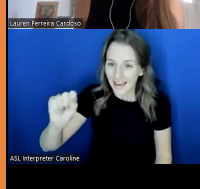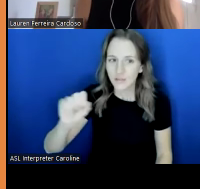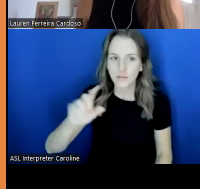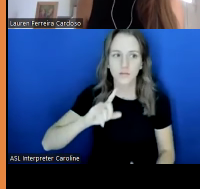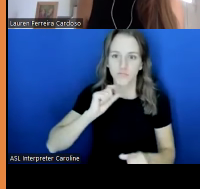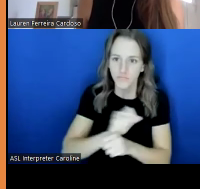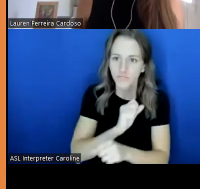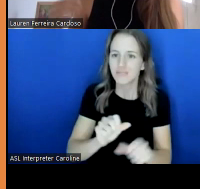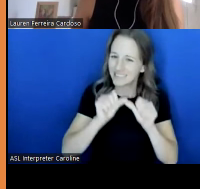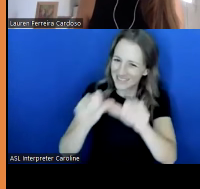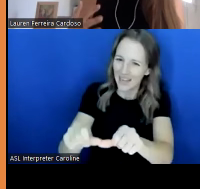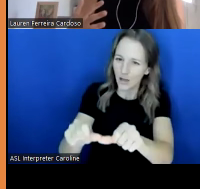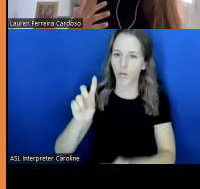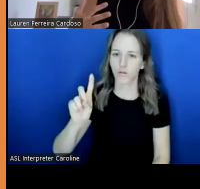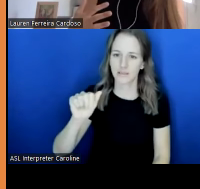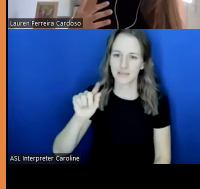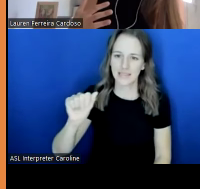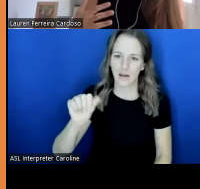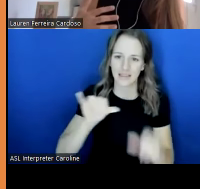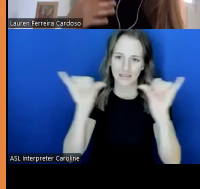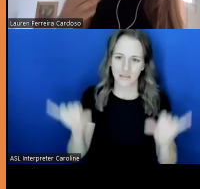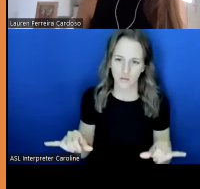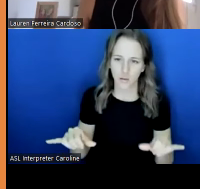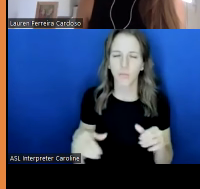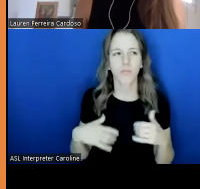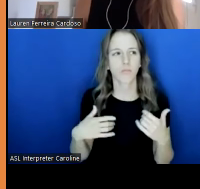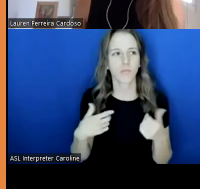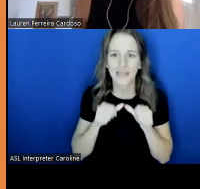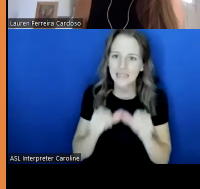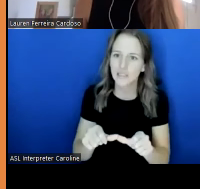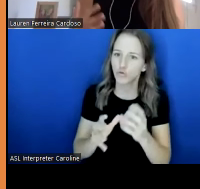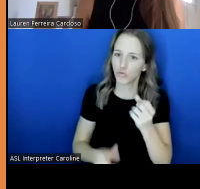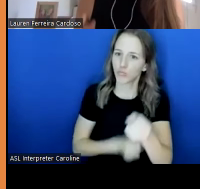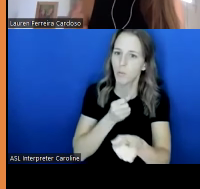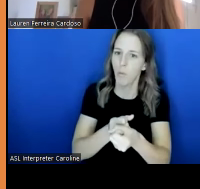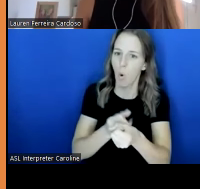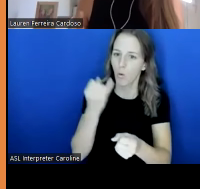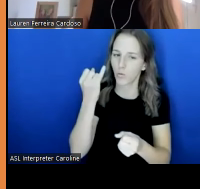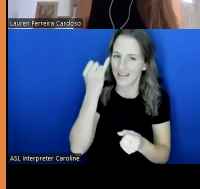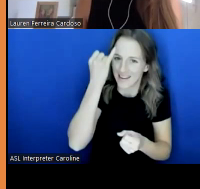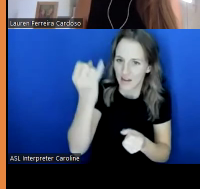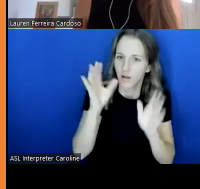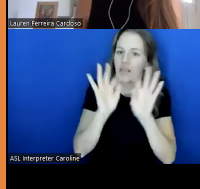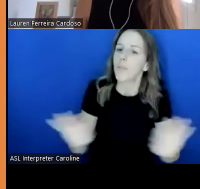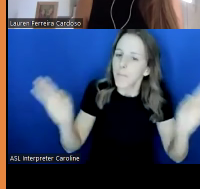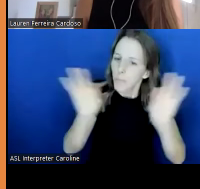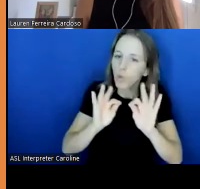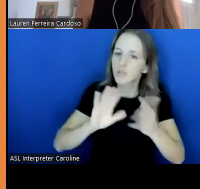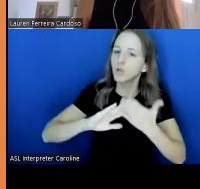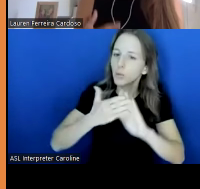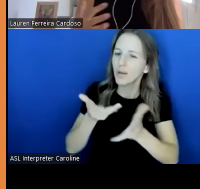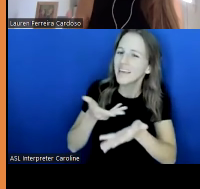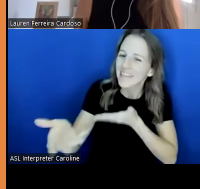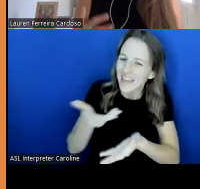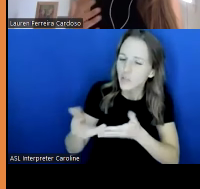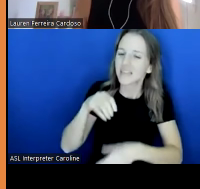data system that continues to promote this idea of the importance of community engagement and data